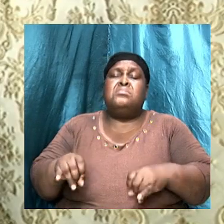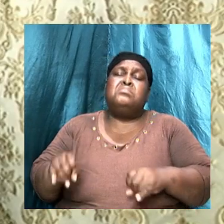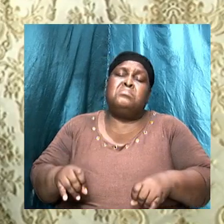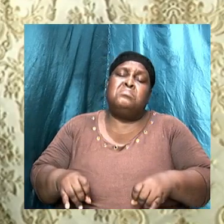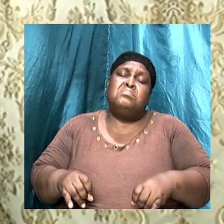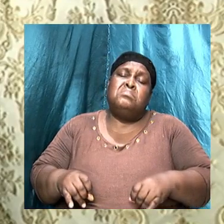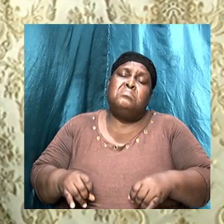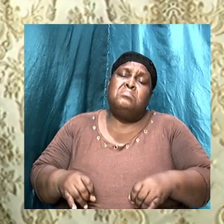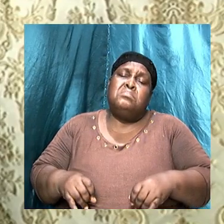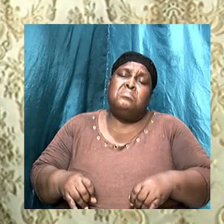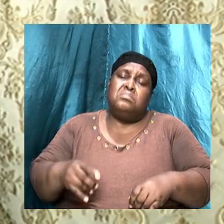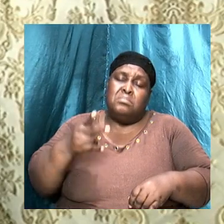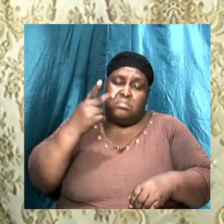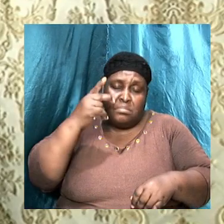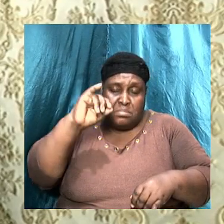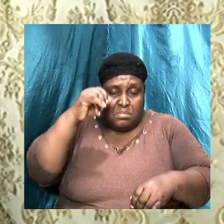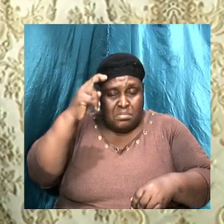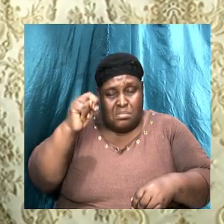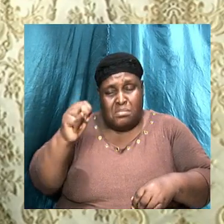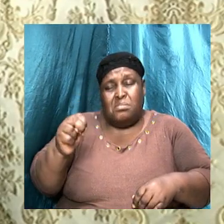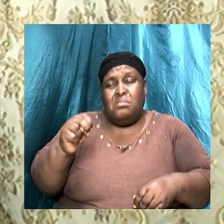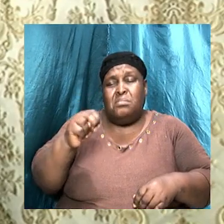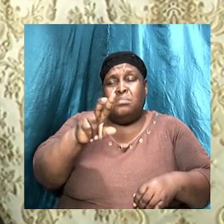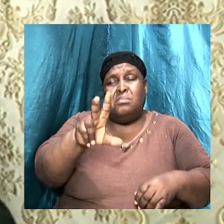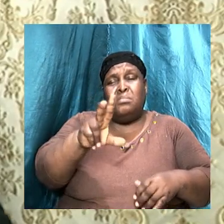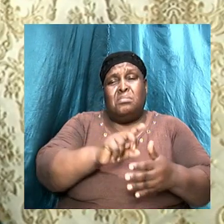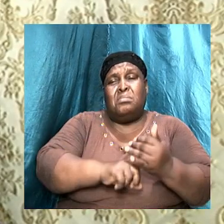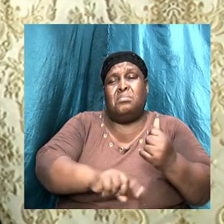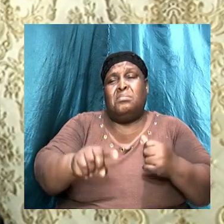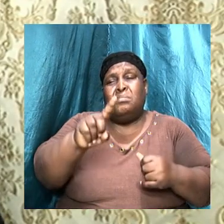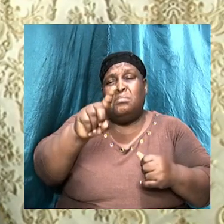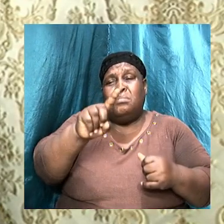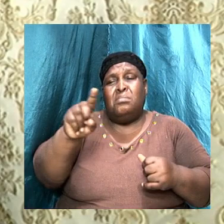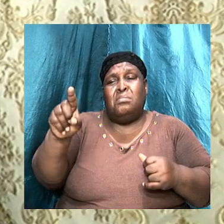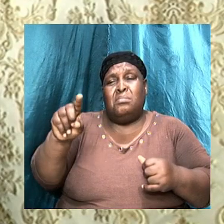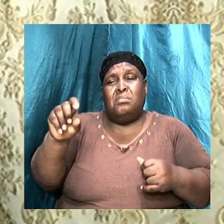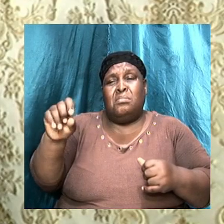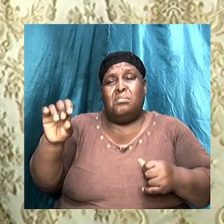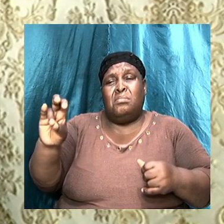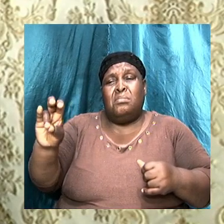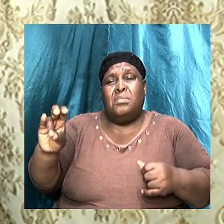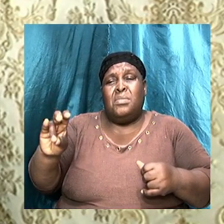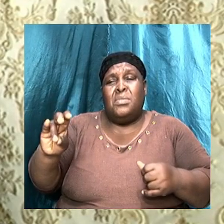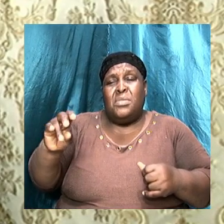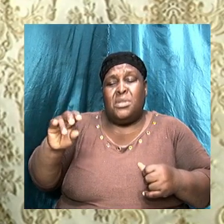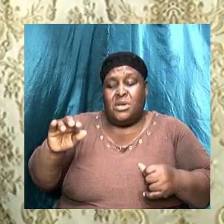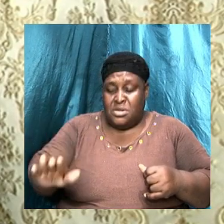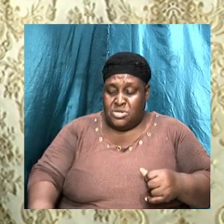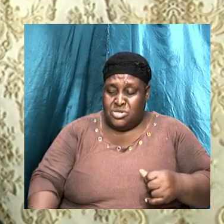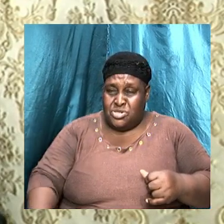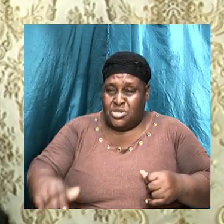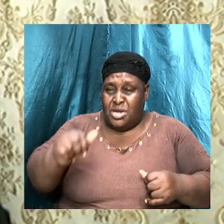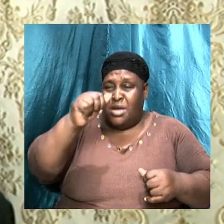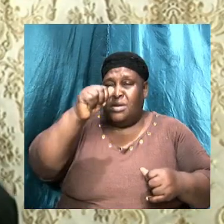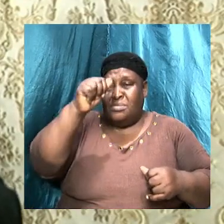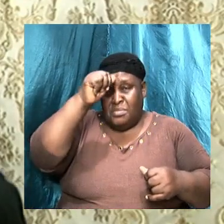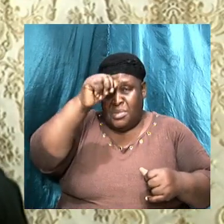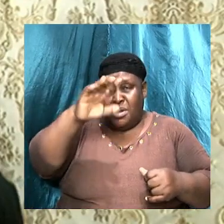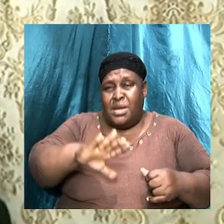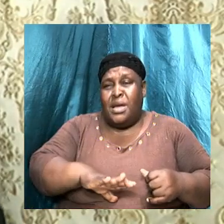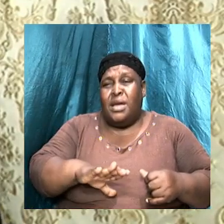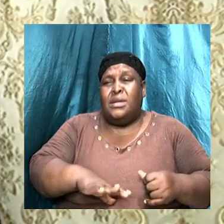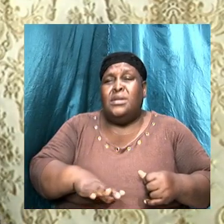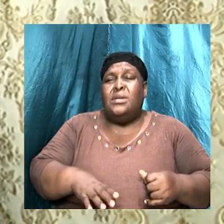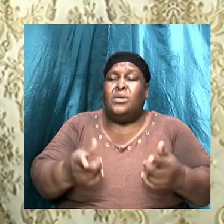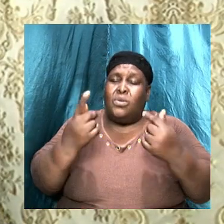And we look at St. John 3, 1 to 7, and we said that Nicodemus came to Jesus, and he asked,